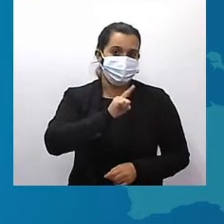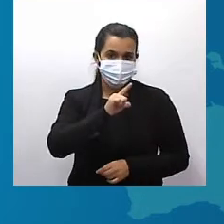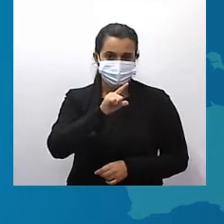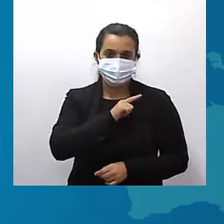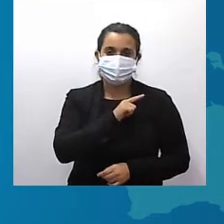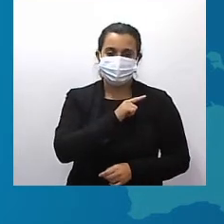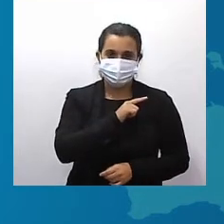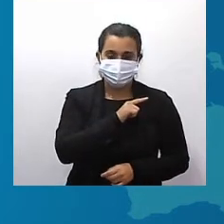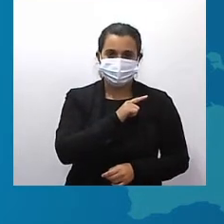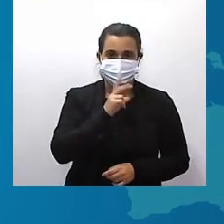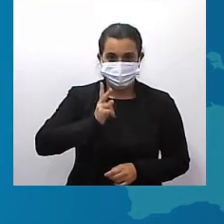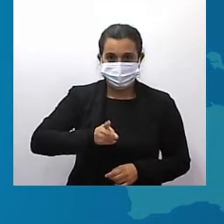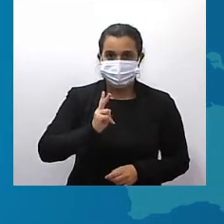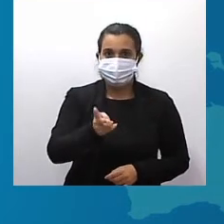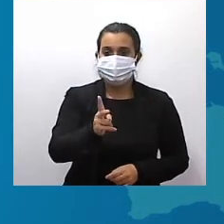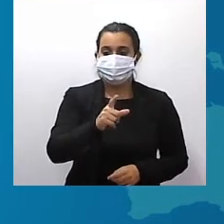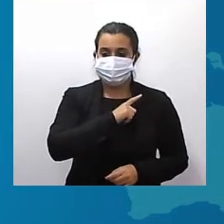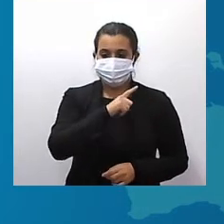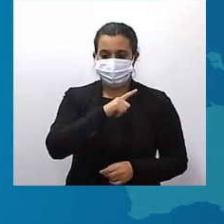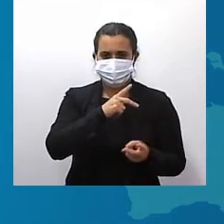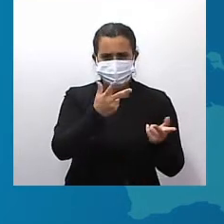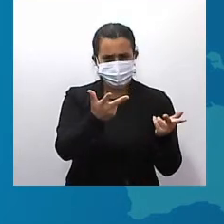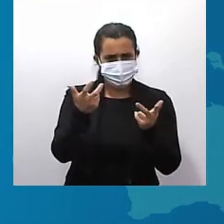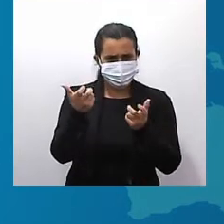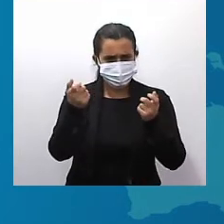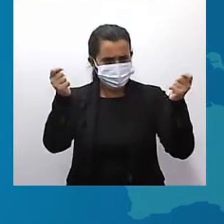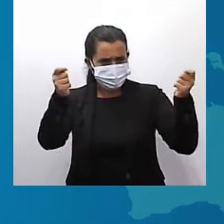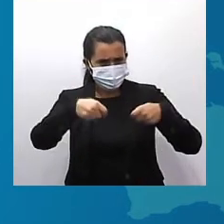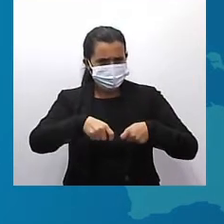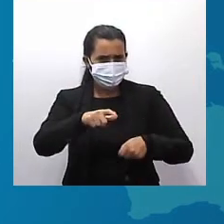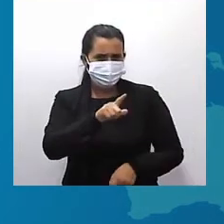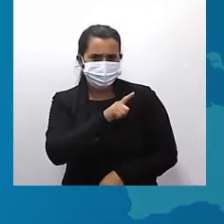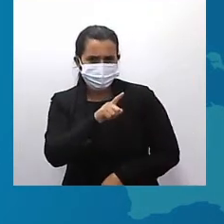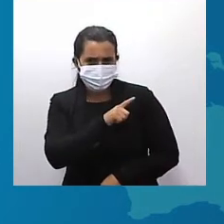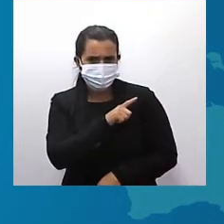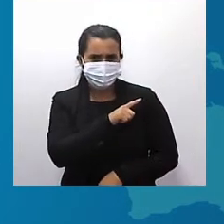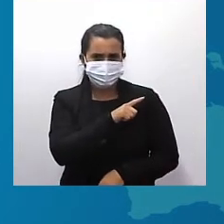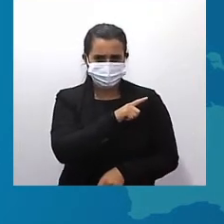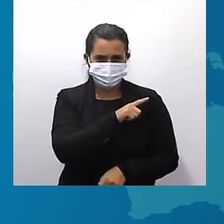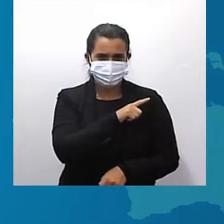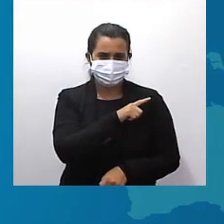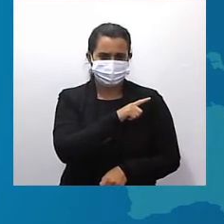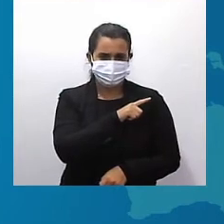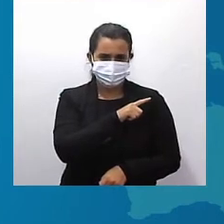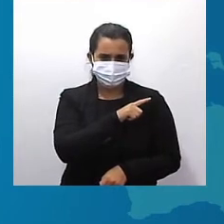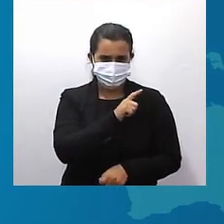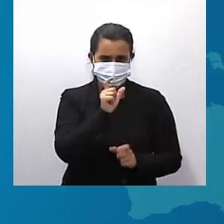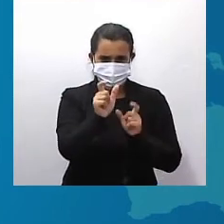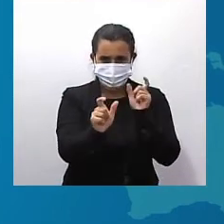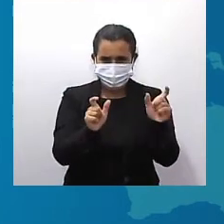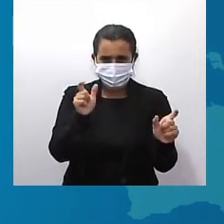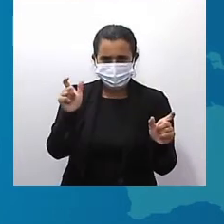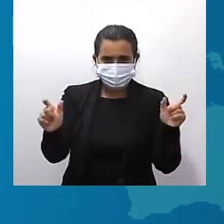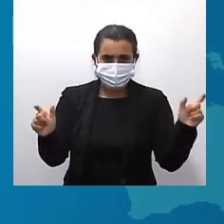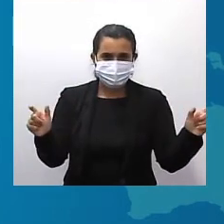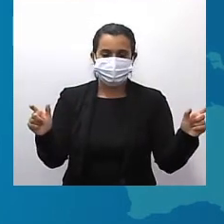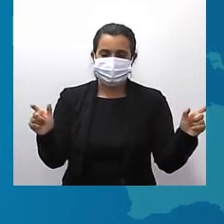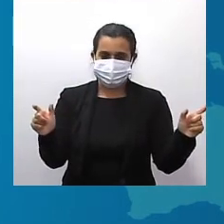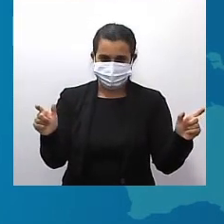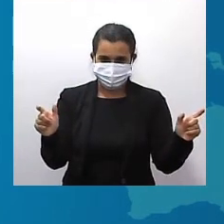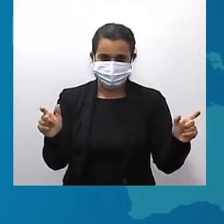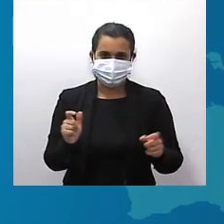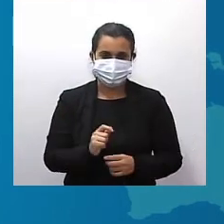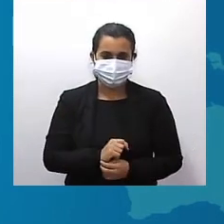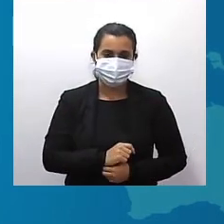Continuando, a gente tem the concept raise possibility of a black experience in worlds that are not marked by racism